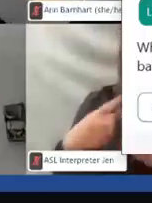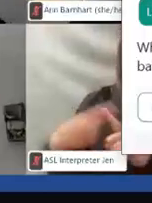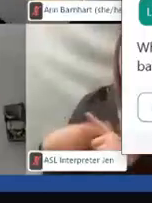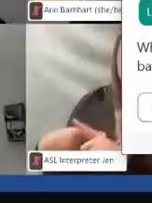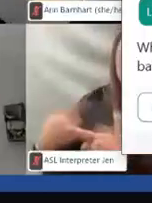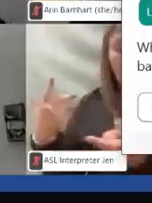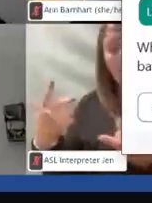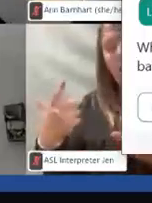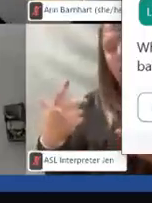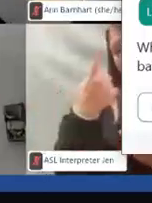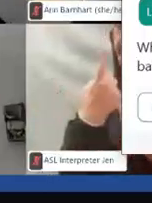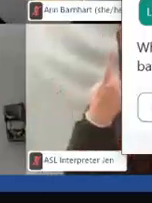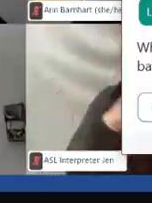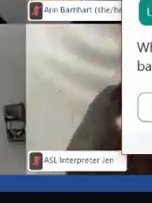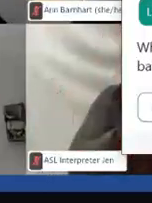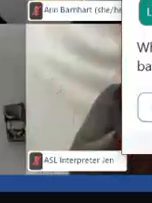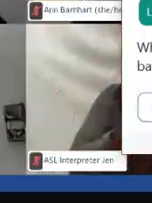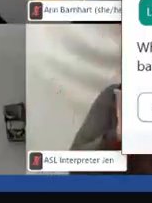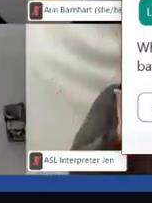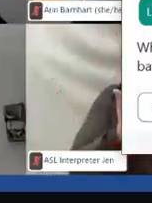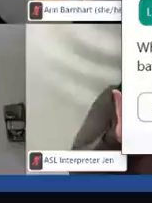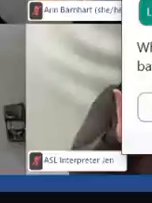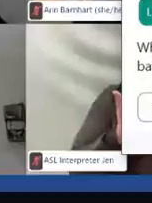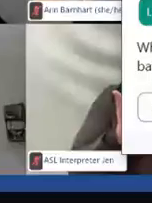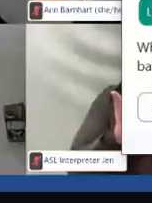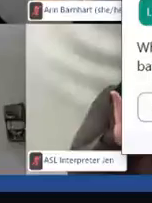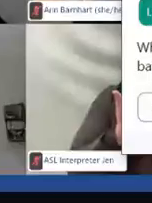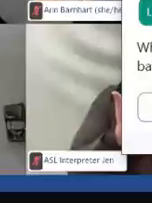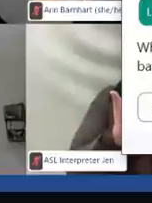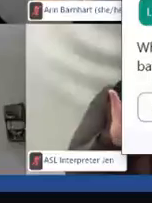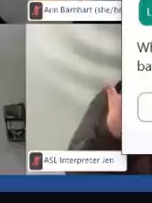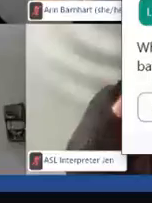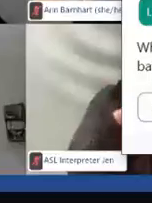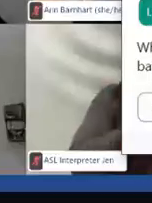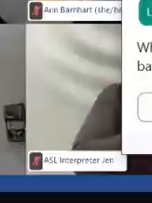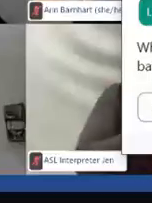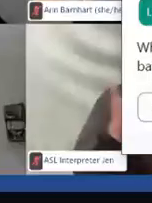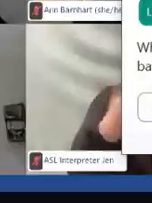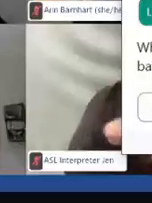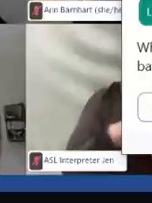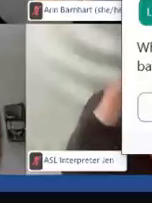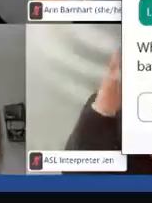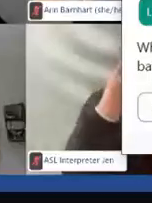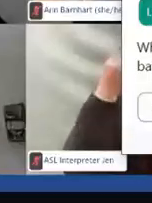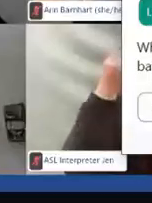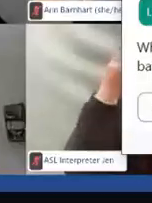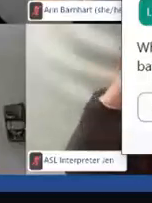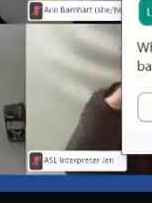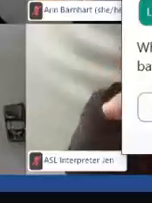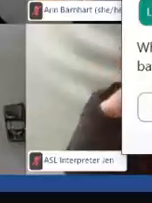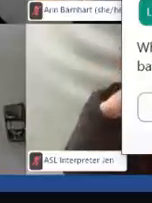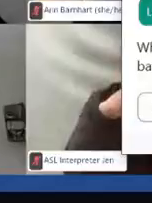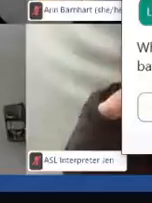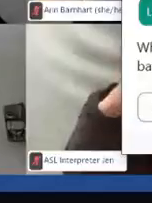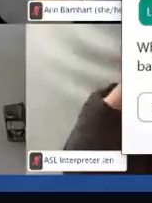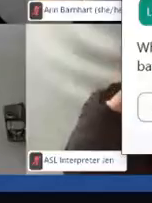that is one of the side consequences of that. And we don't, and the thought was that we weren't